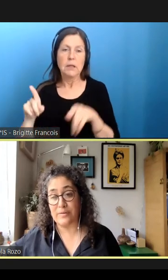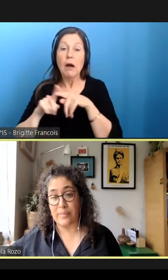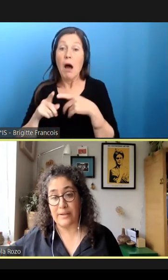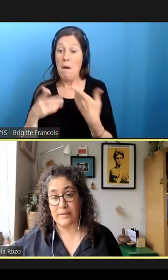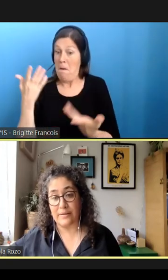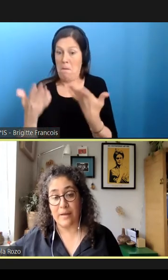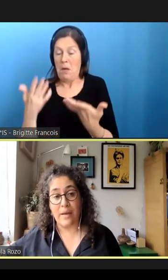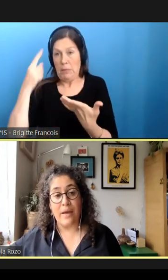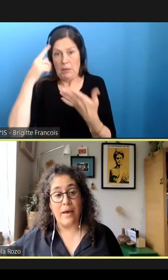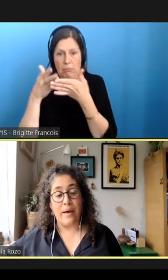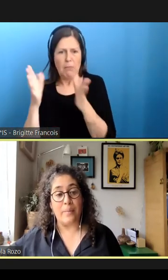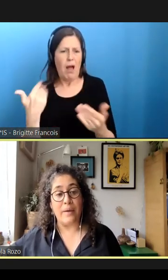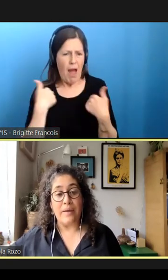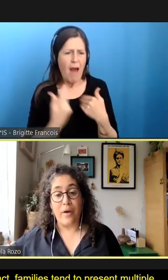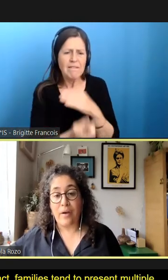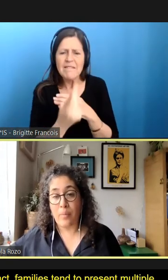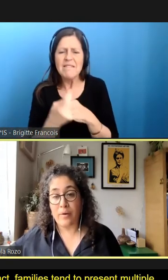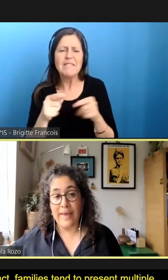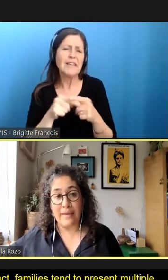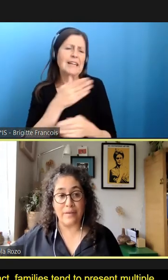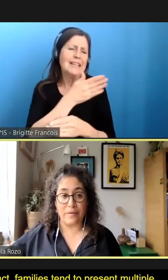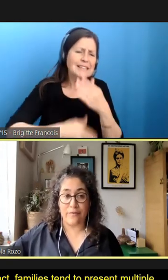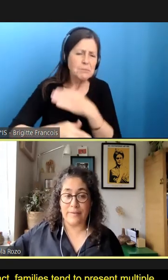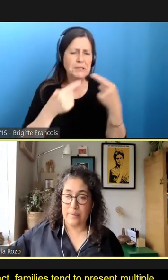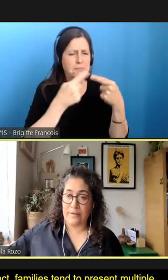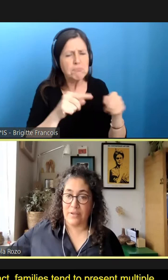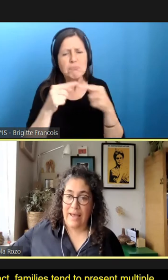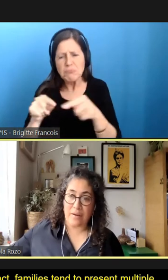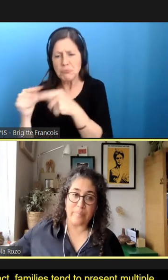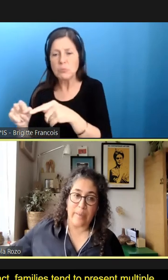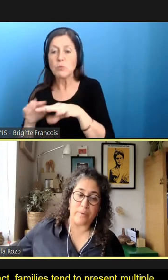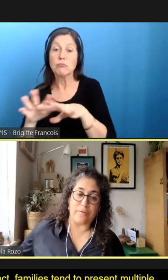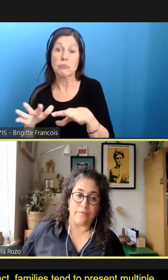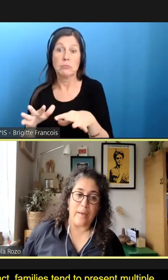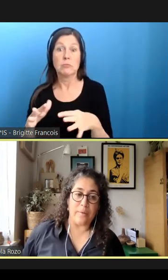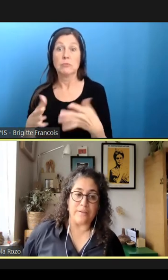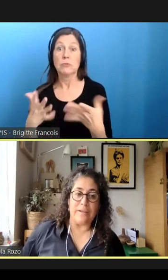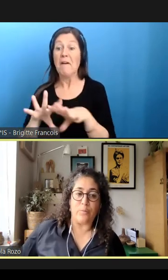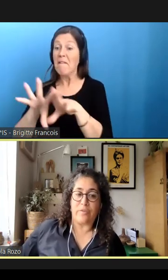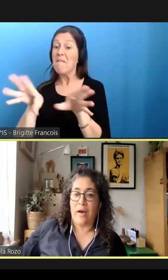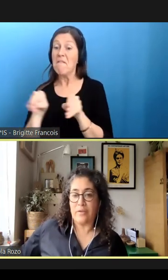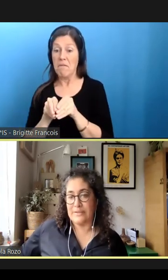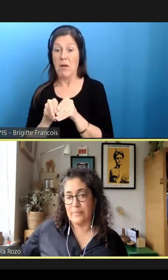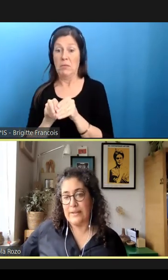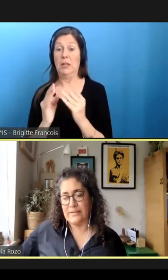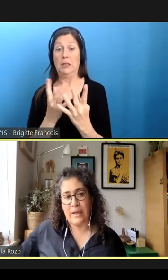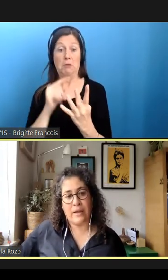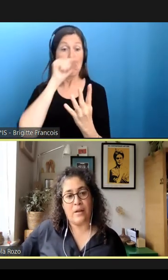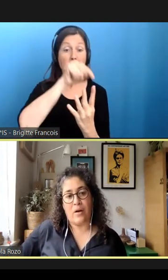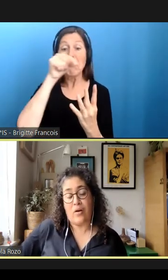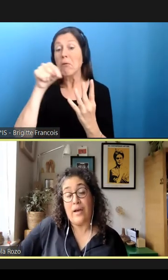multiple disabilities. There are common cases of siblings and adult members of families living with other